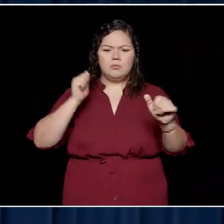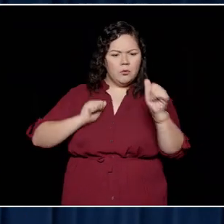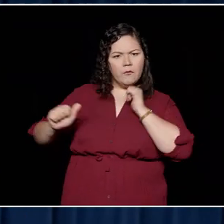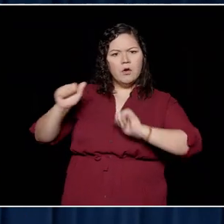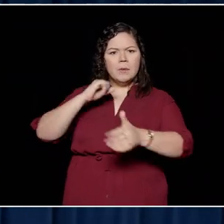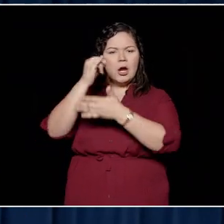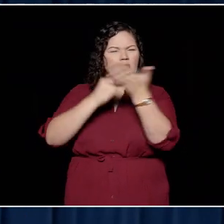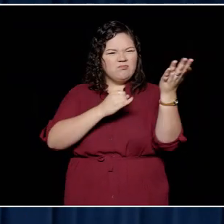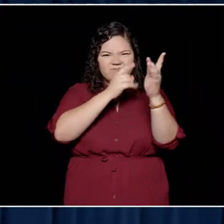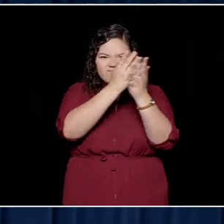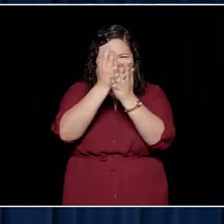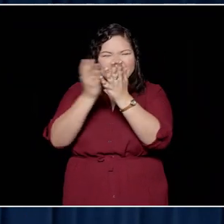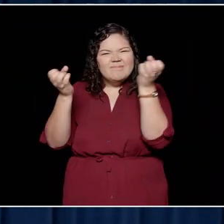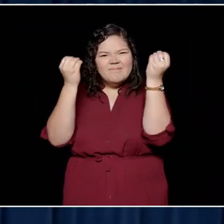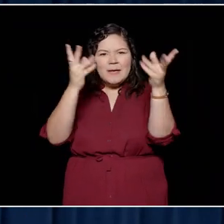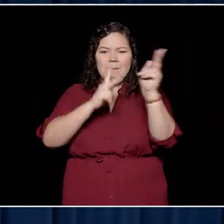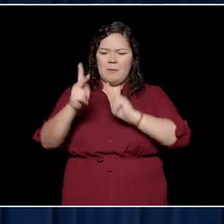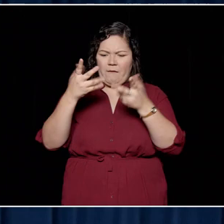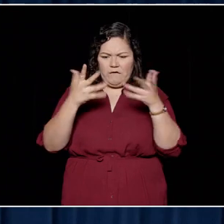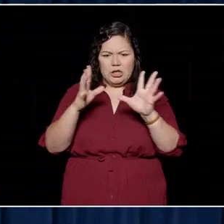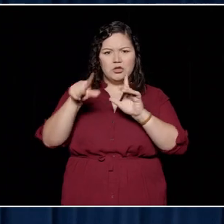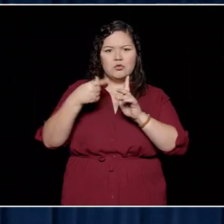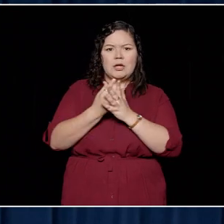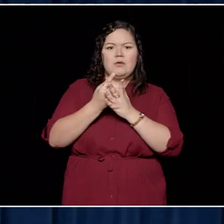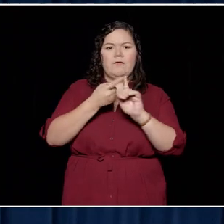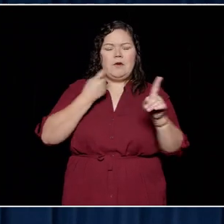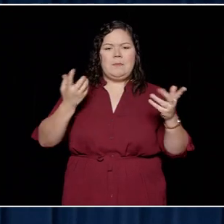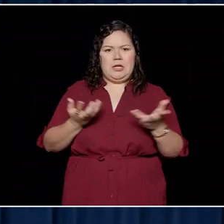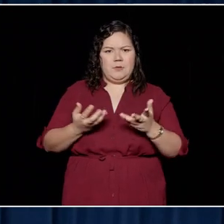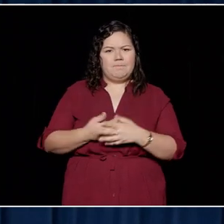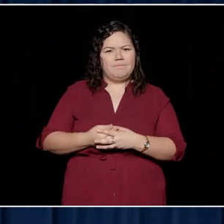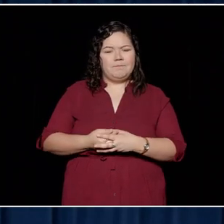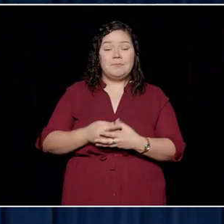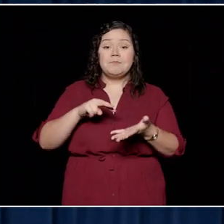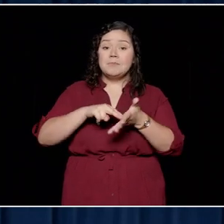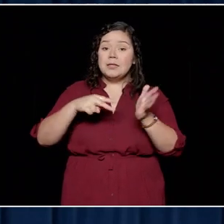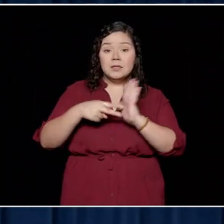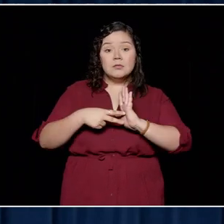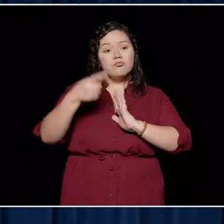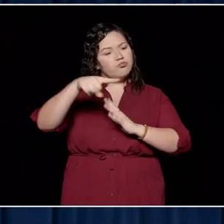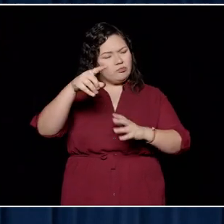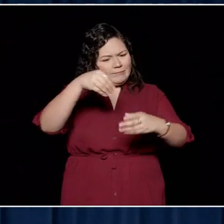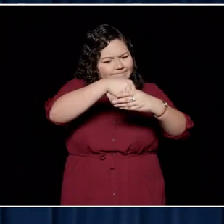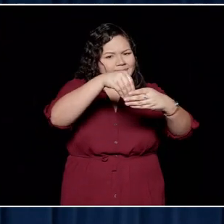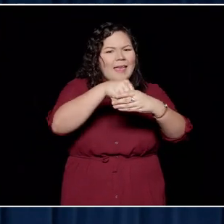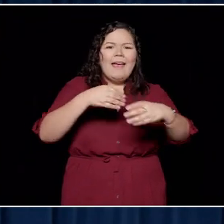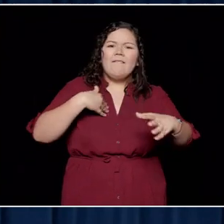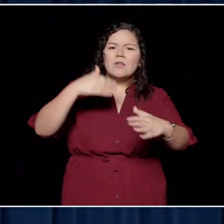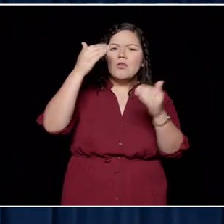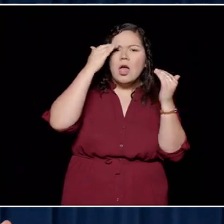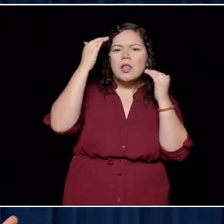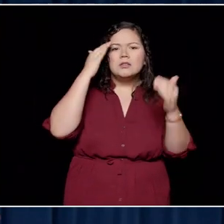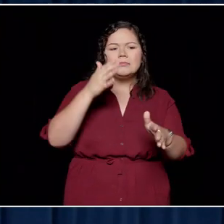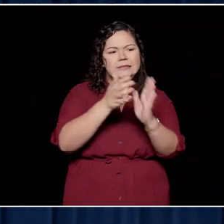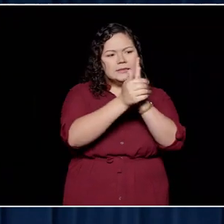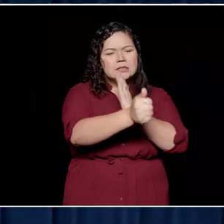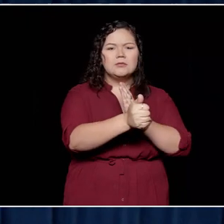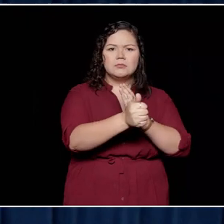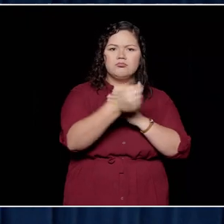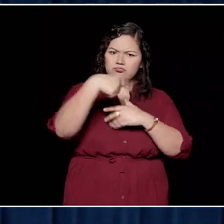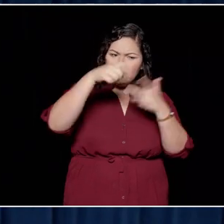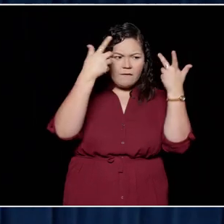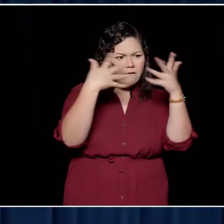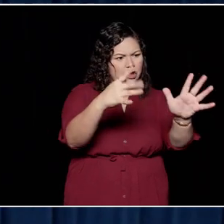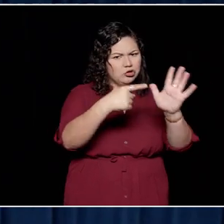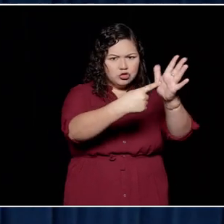arts. You see, you possess the knowledge and skills, and you have demonstrated during this